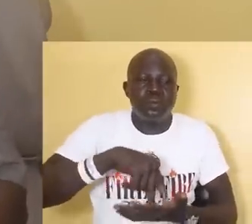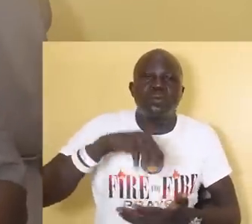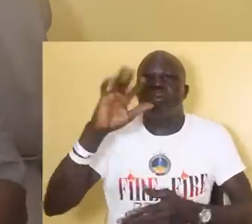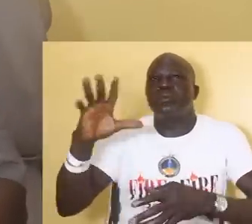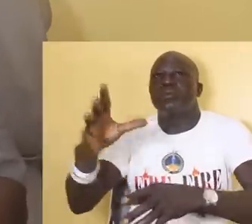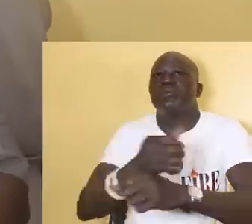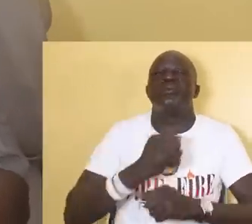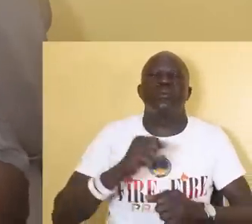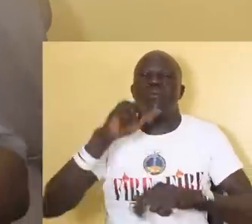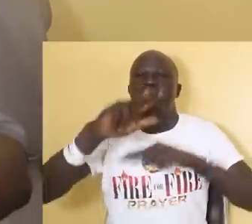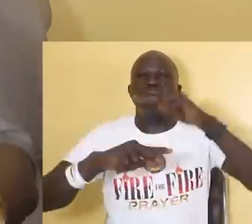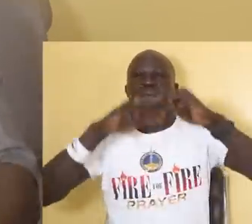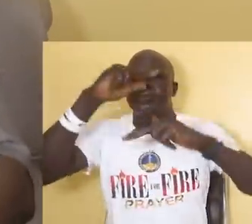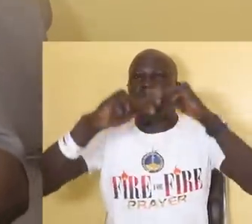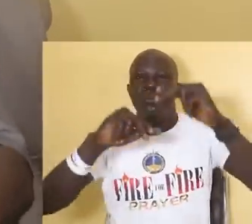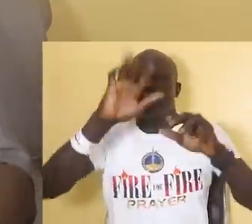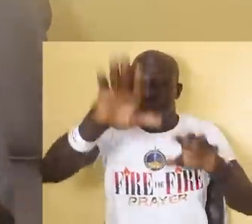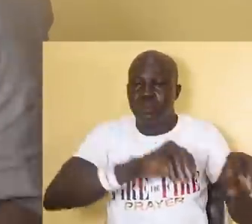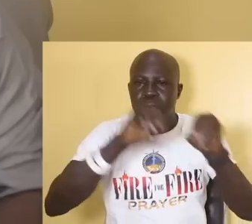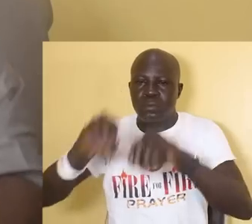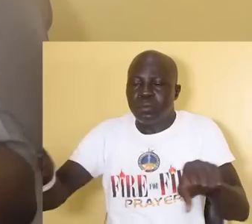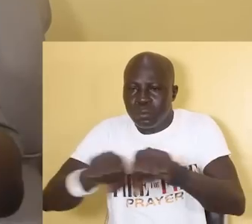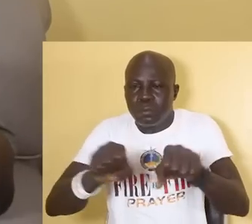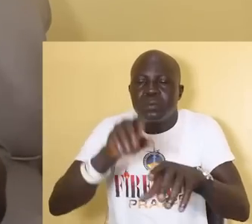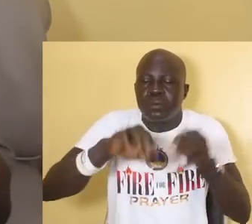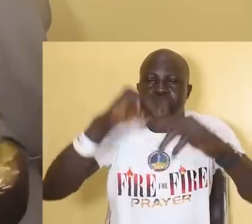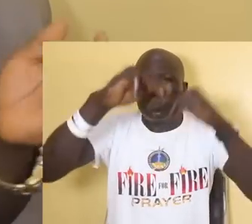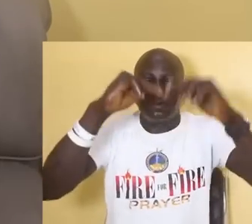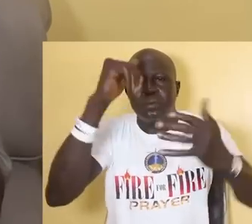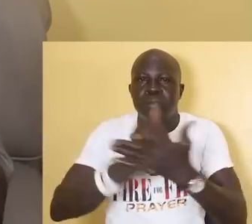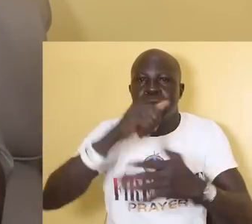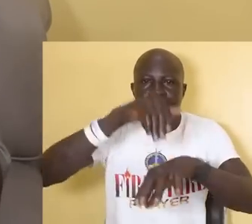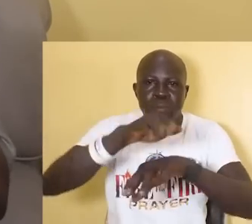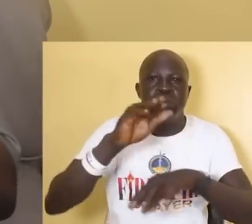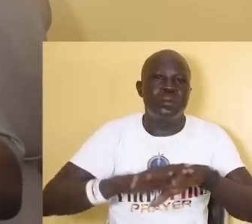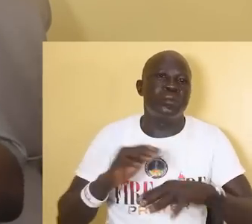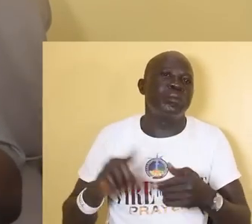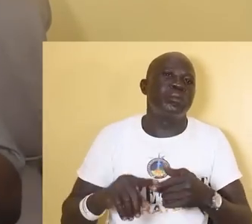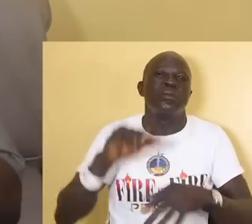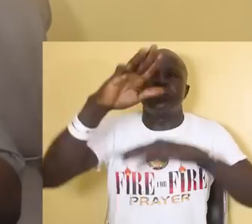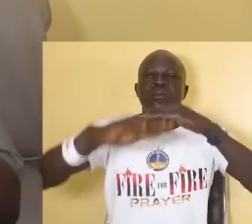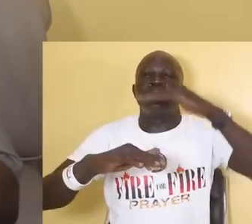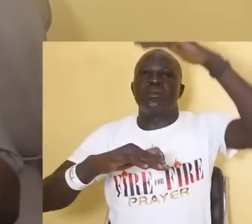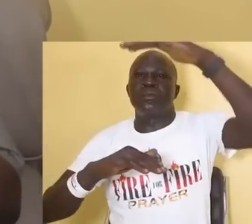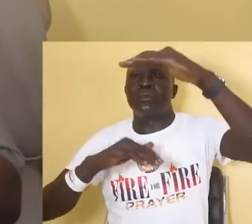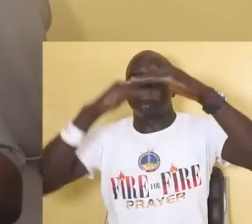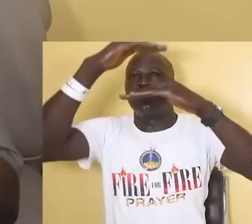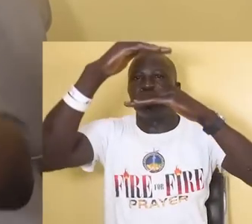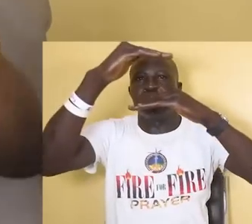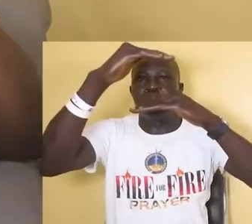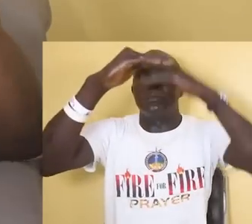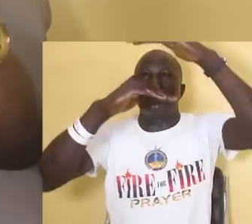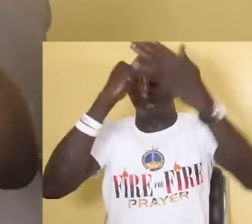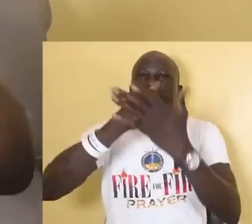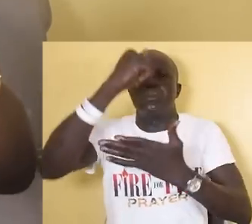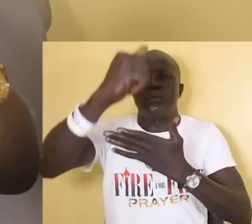up, stand up. Let that online. The Lord of riches. Set your feet on it today. Magogi. Fire.